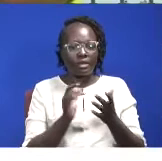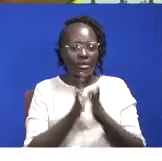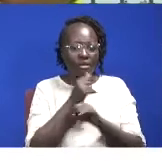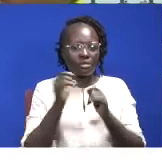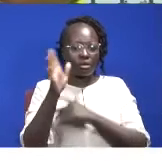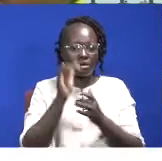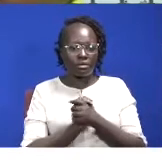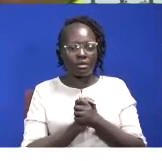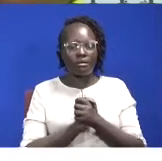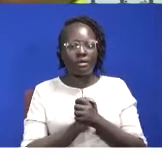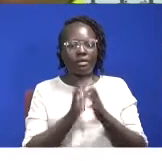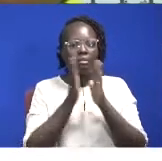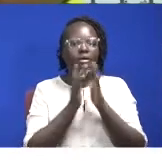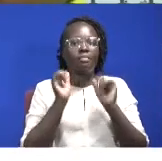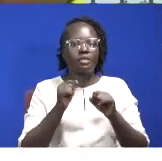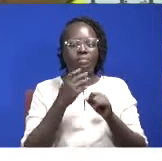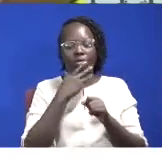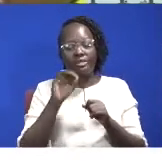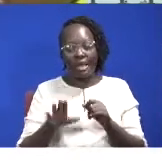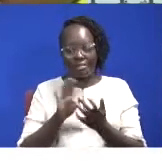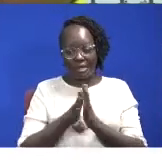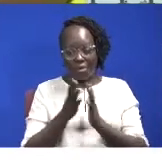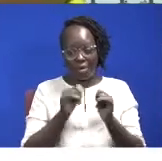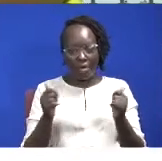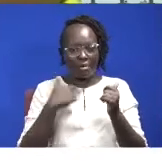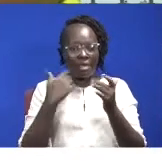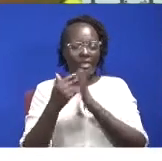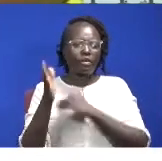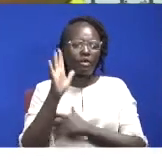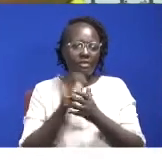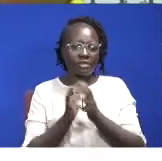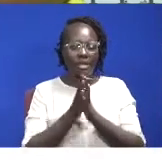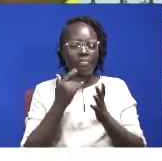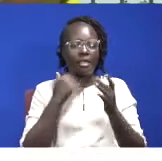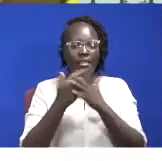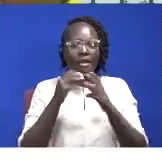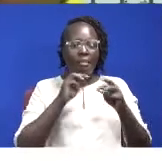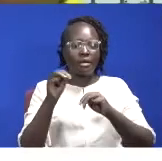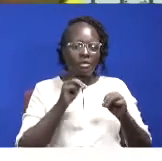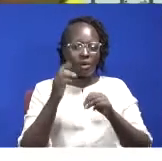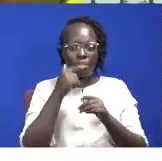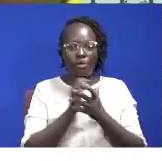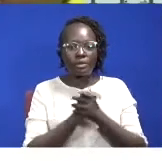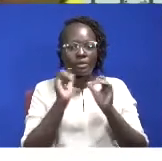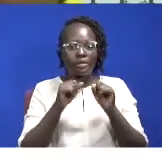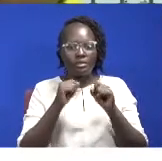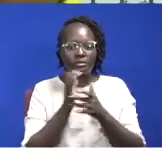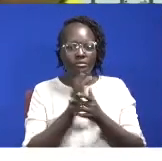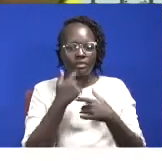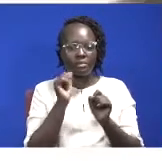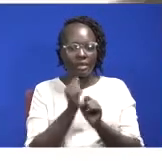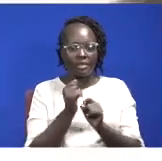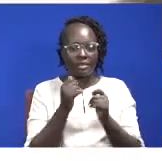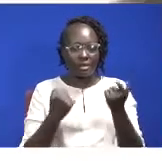and to pray so that the boy can be well. So I thank God and I thank the management who have made it up to this